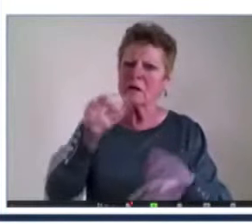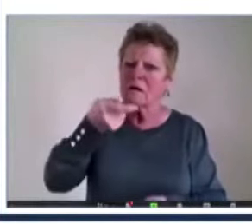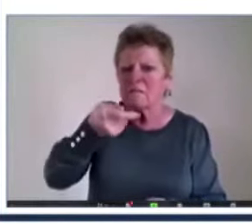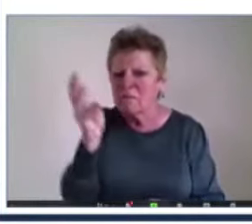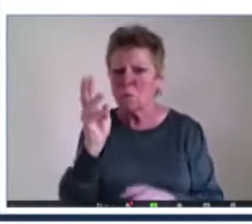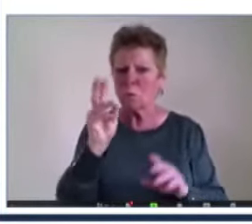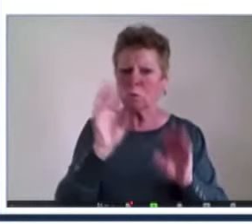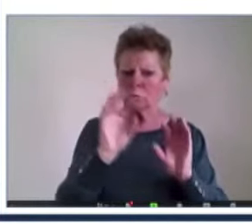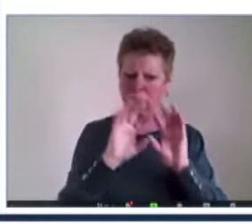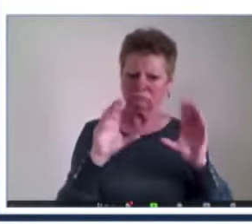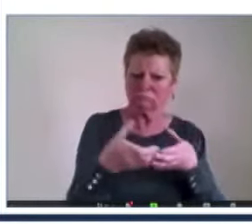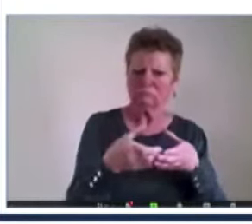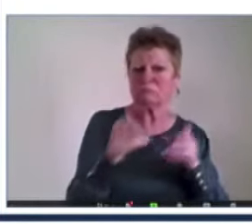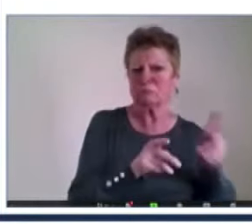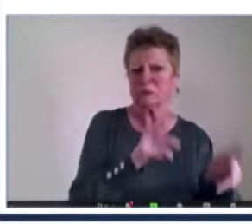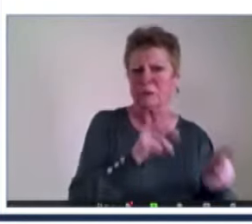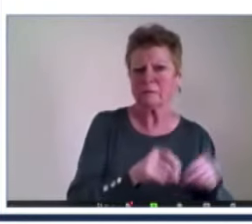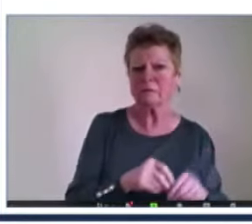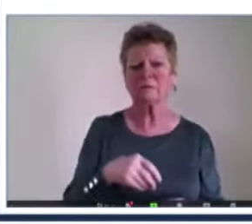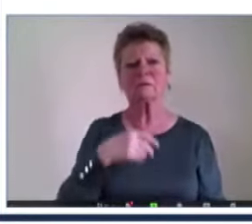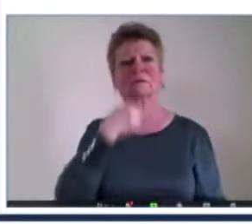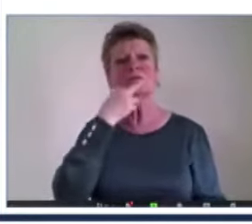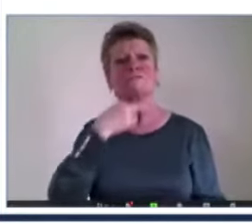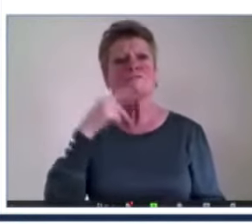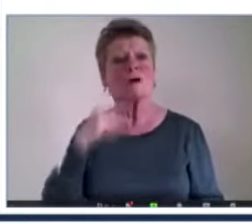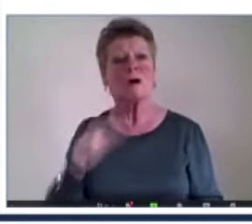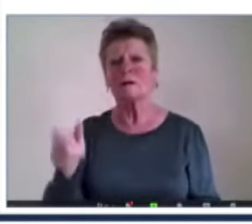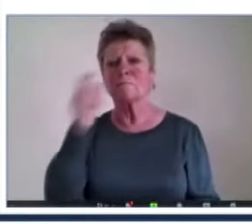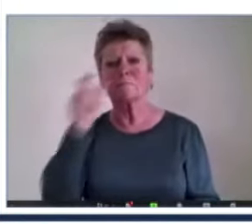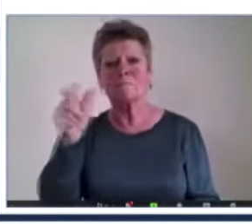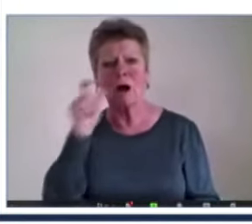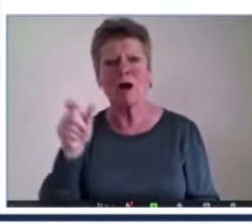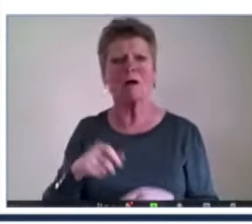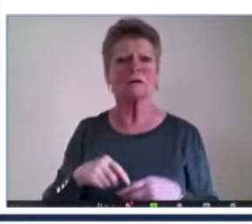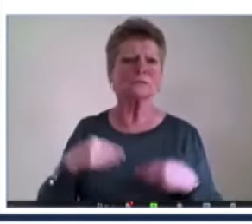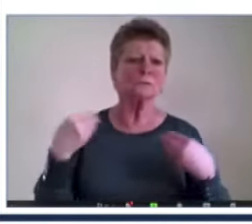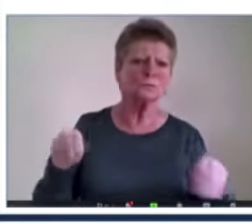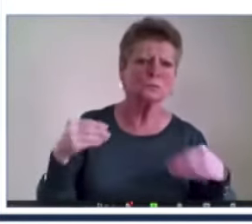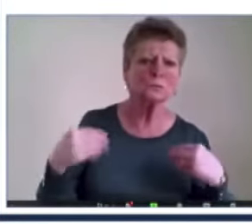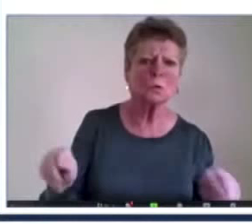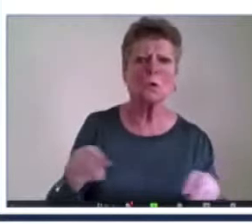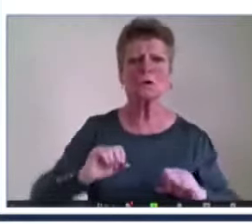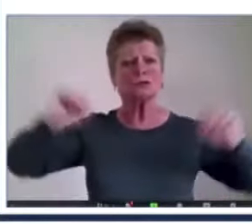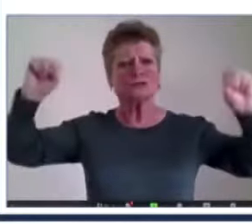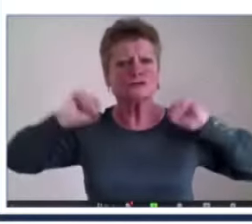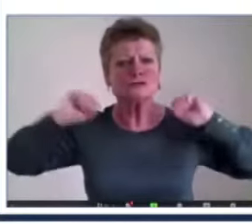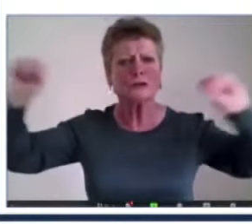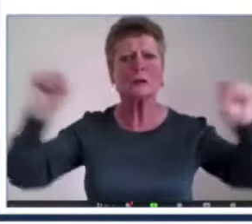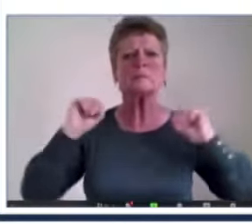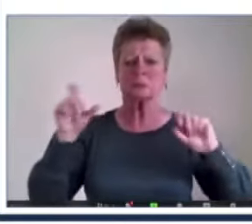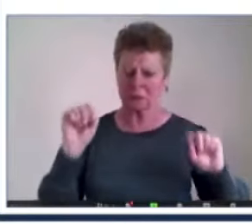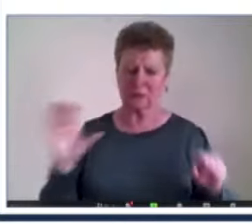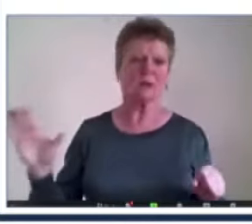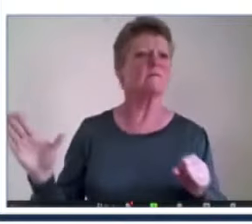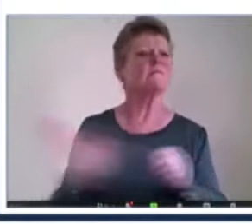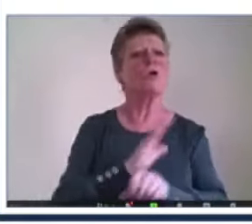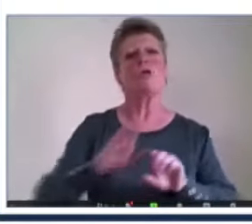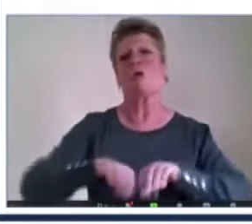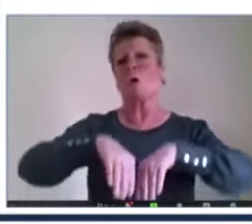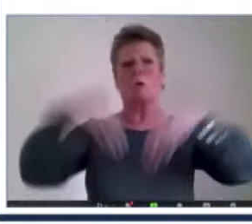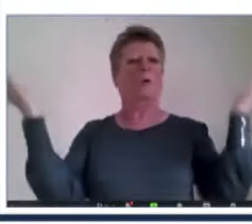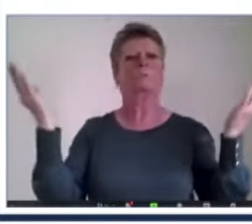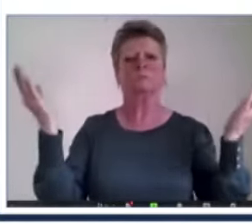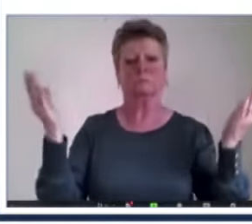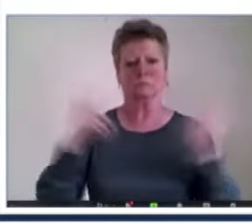consistent. Restaurants, bars, retail stores, gyms, large venues can all operate at full capacity beginning